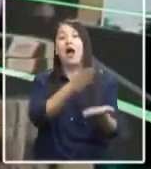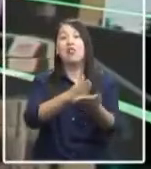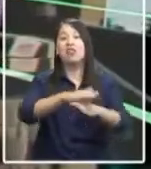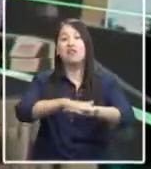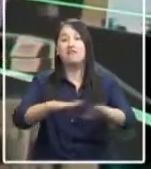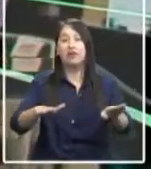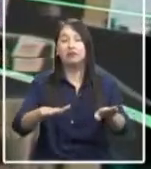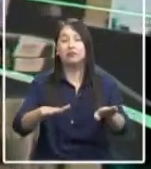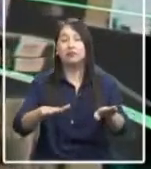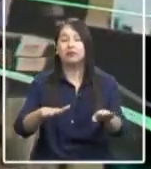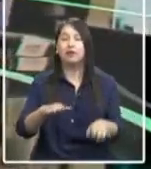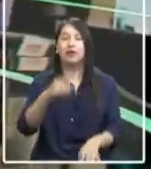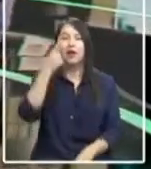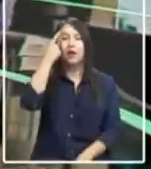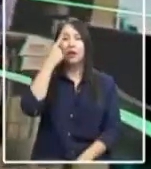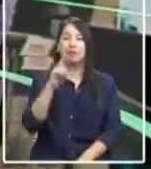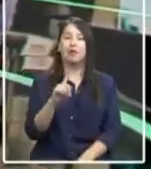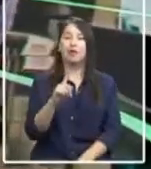going.